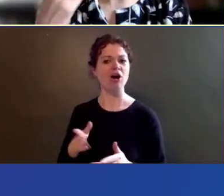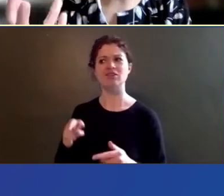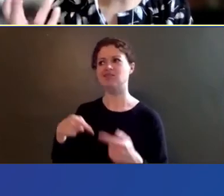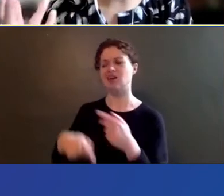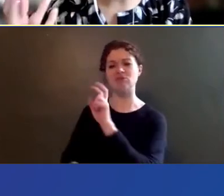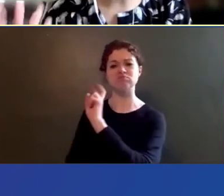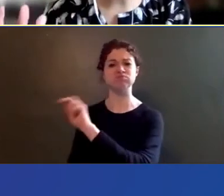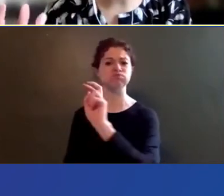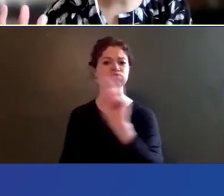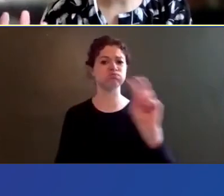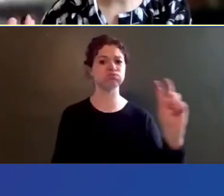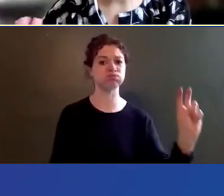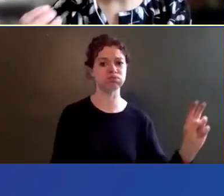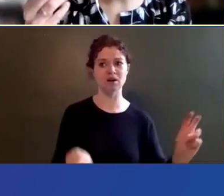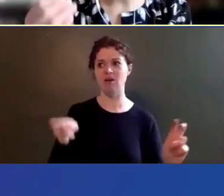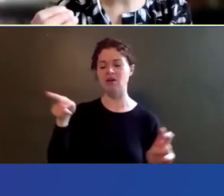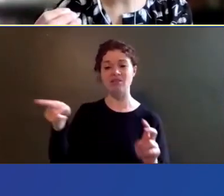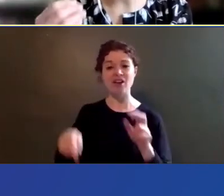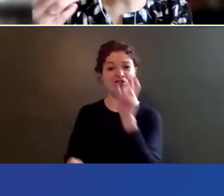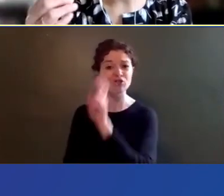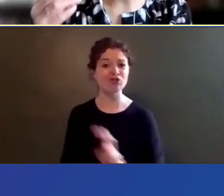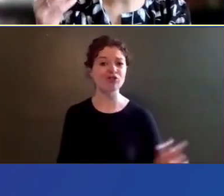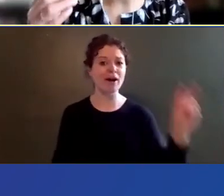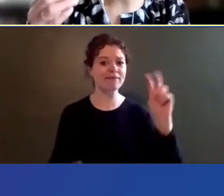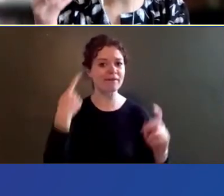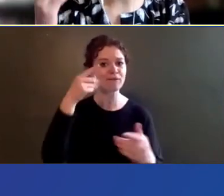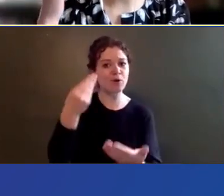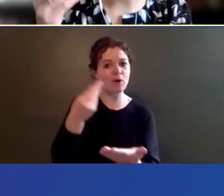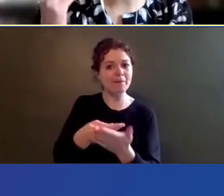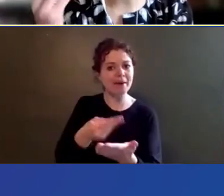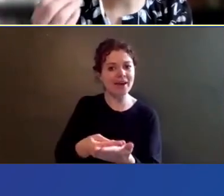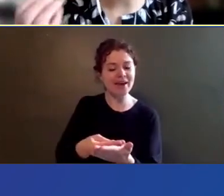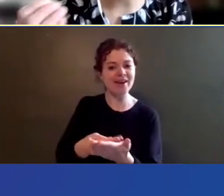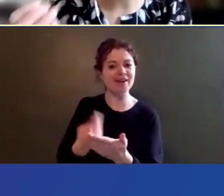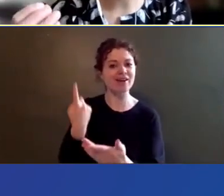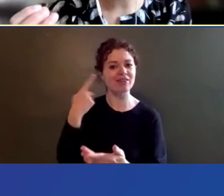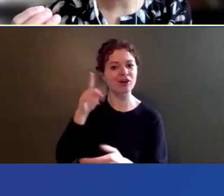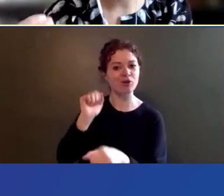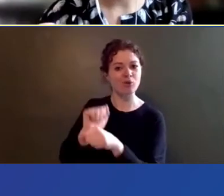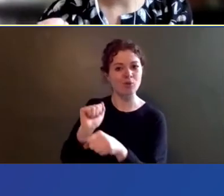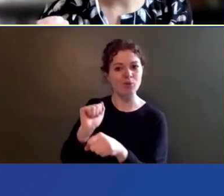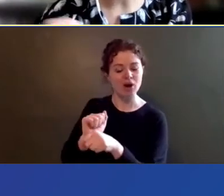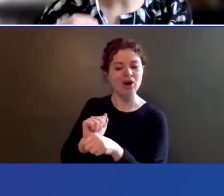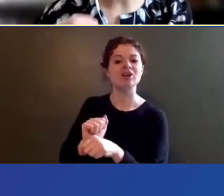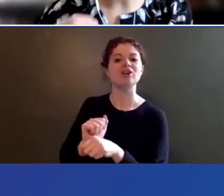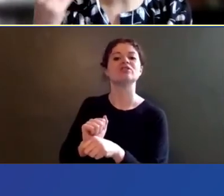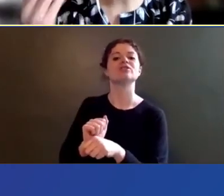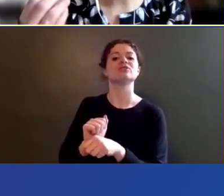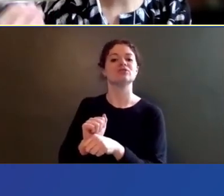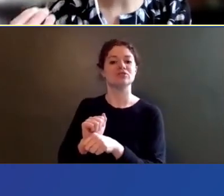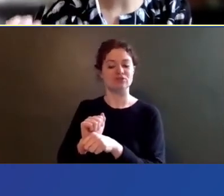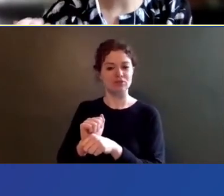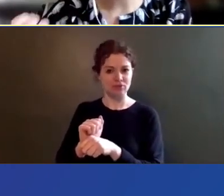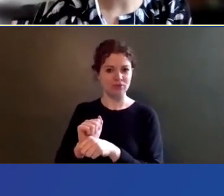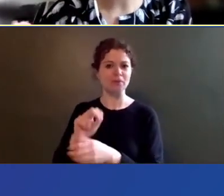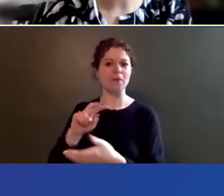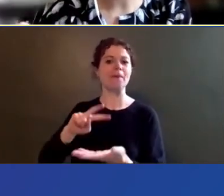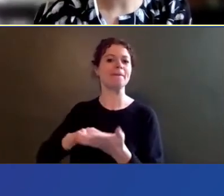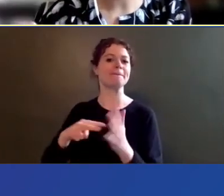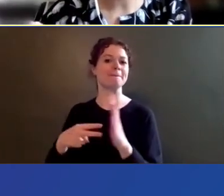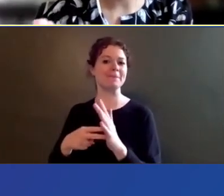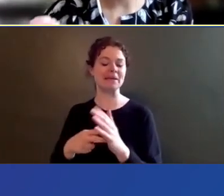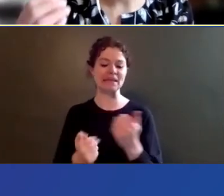their sources of income, it makes advocacy like specificity, because it's so tied to